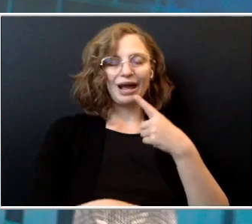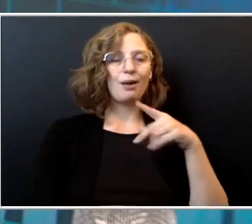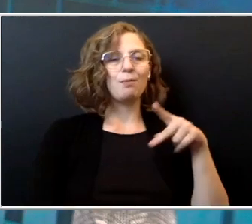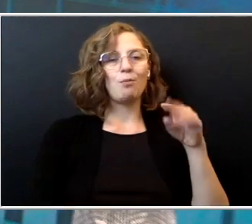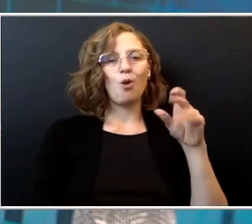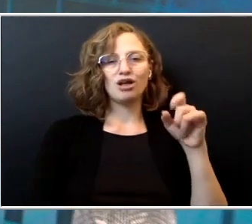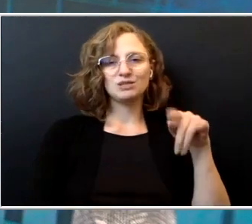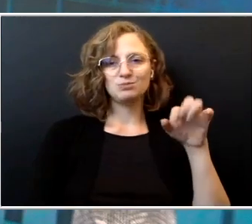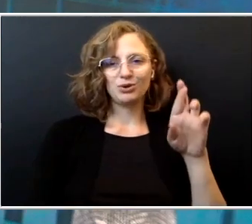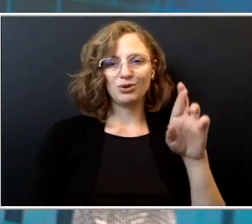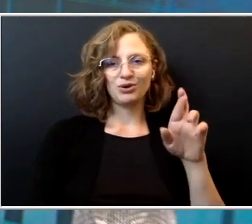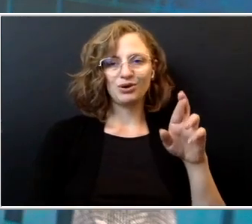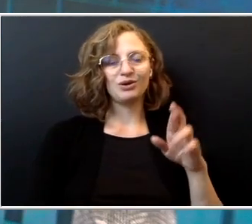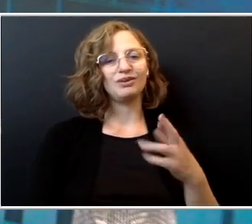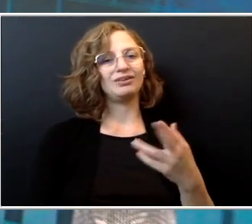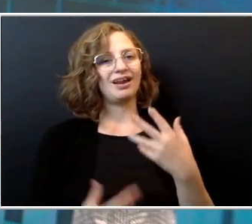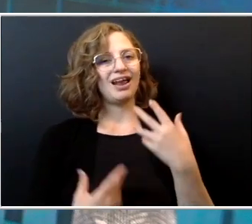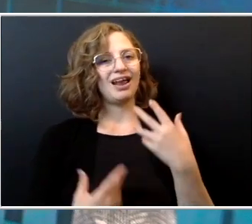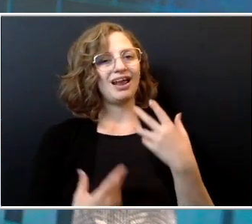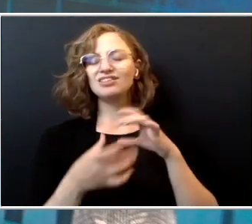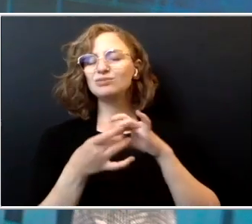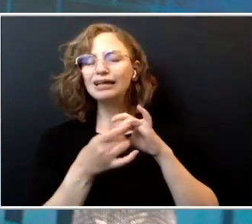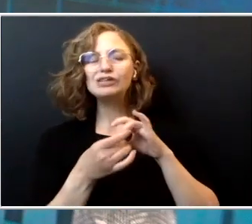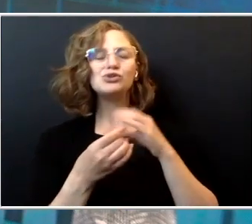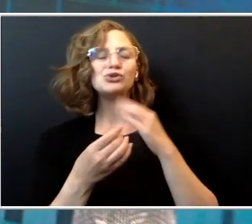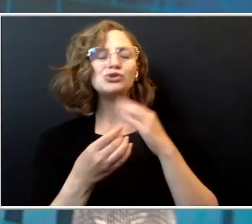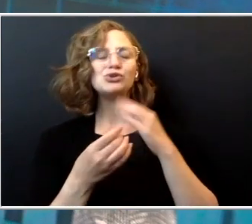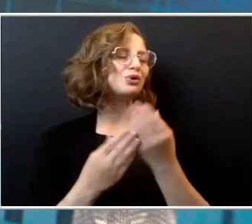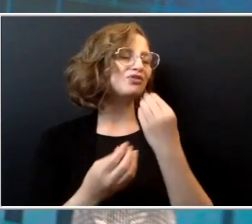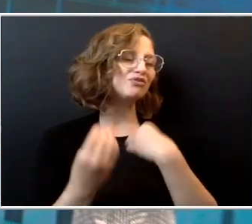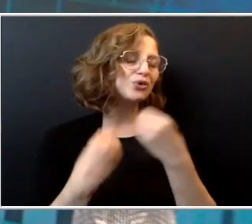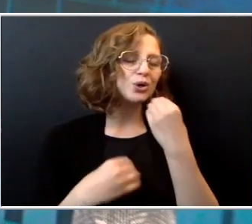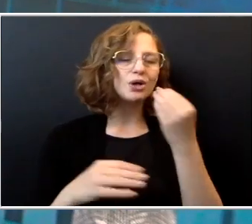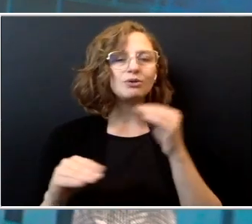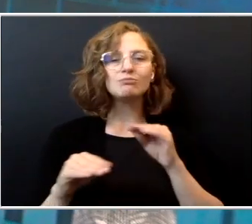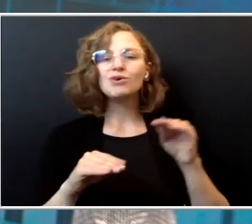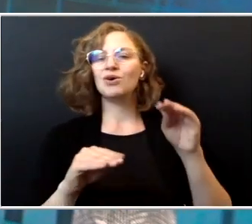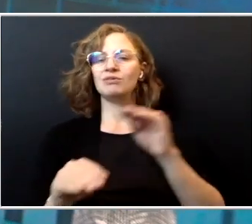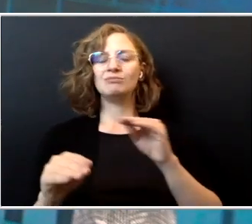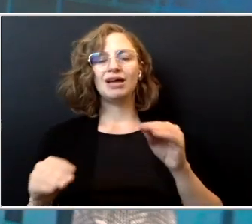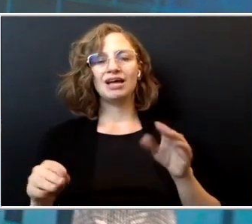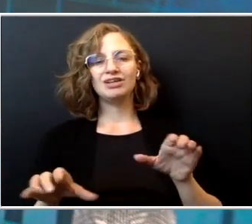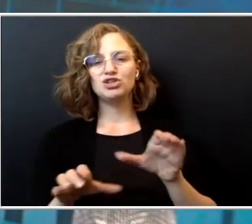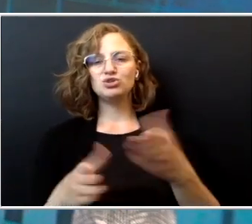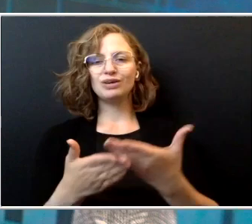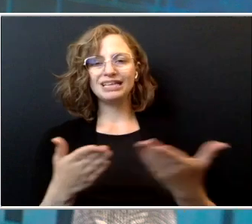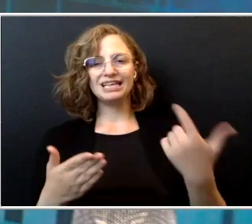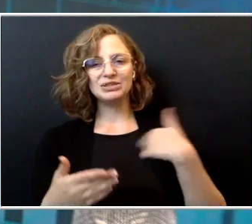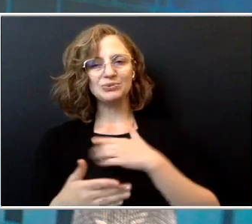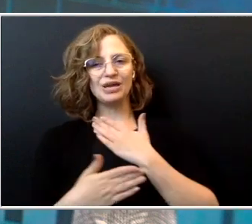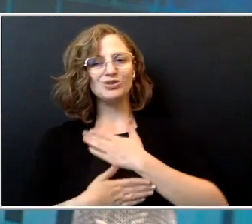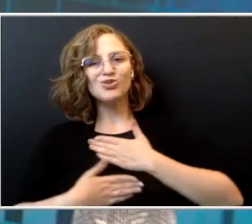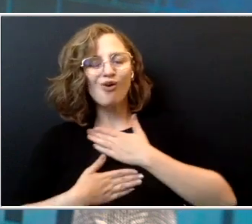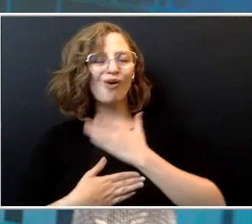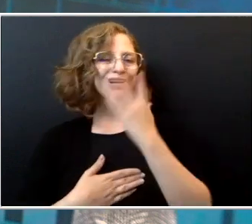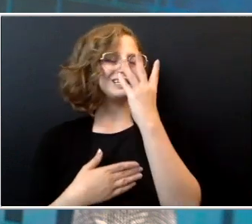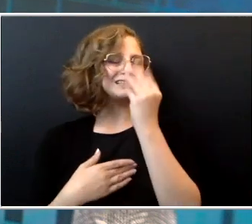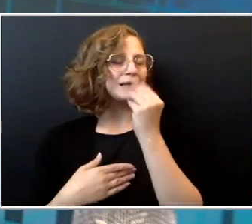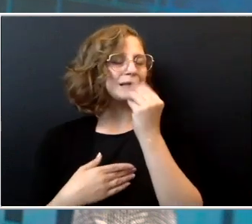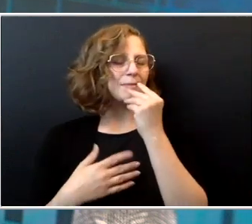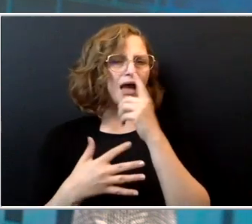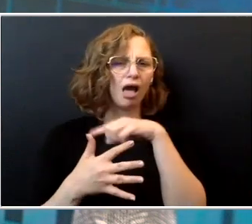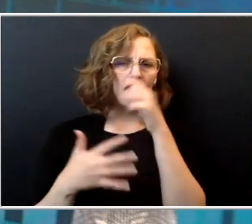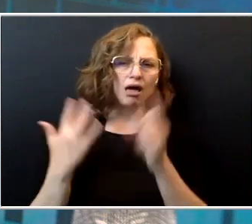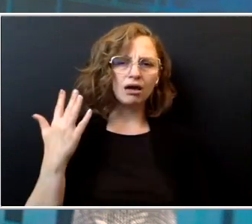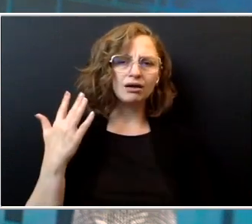food, movement, doing the things we really enjoy, getting the right amount of sleep. Those are the things that most are going to help